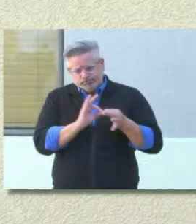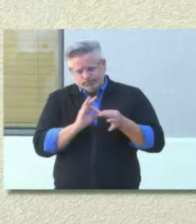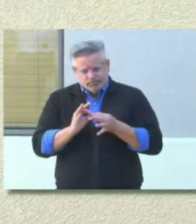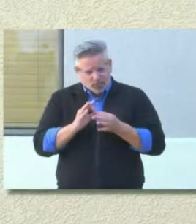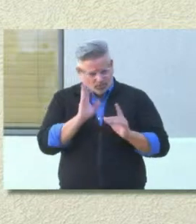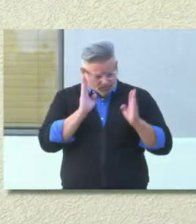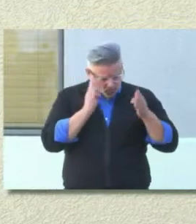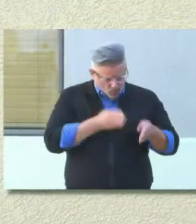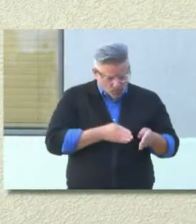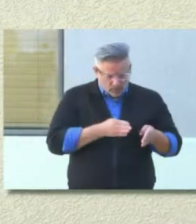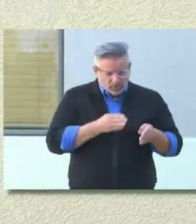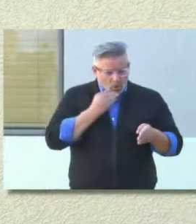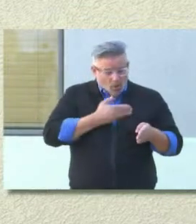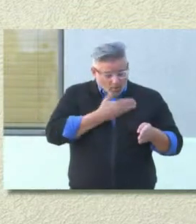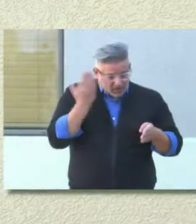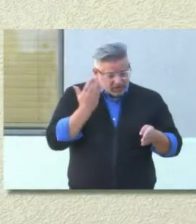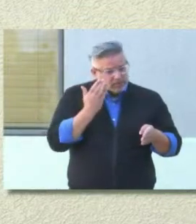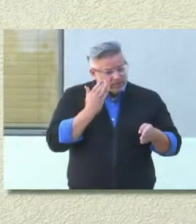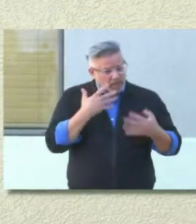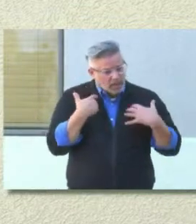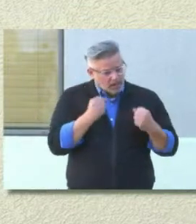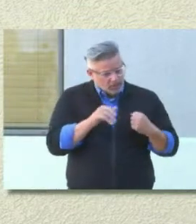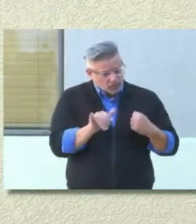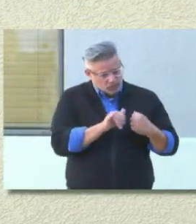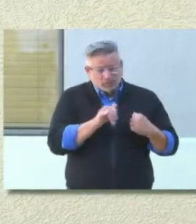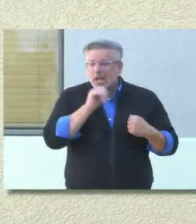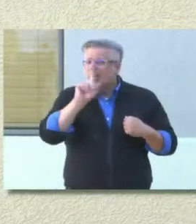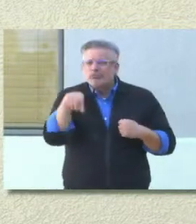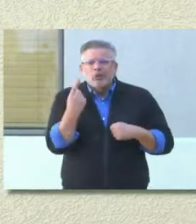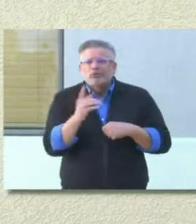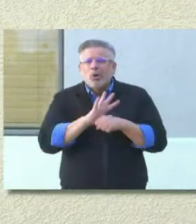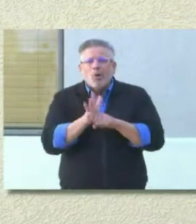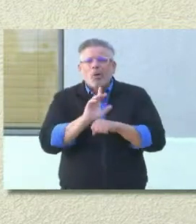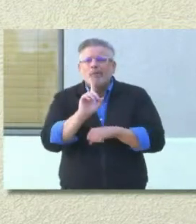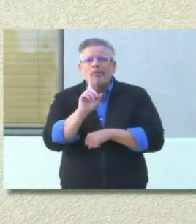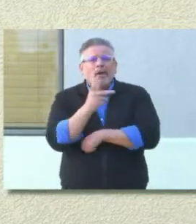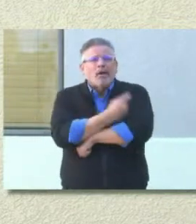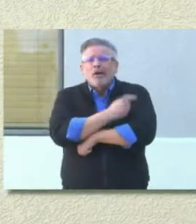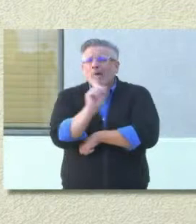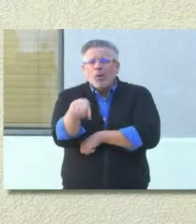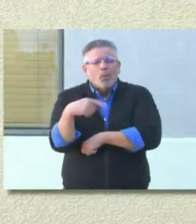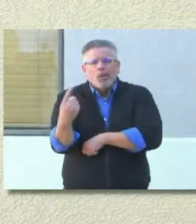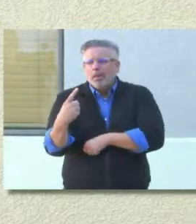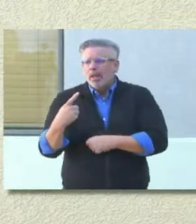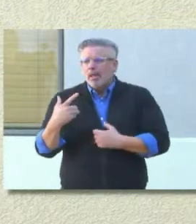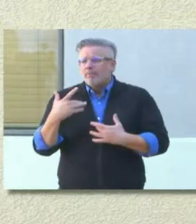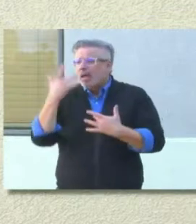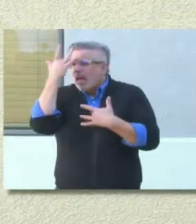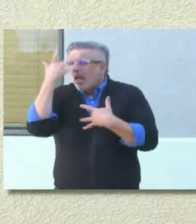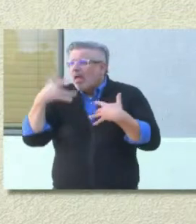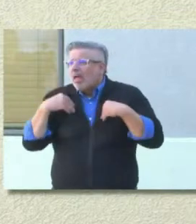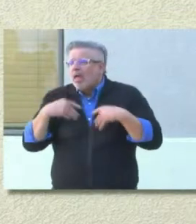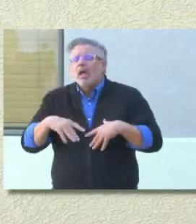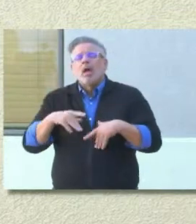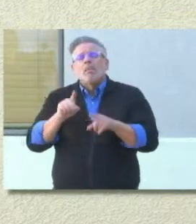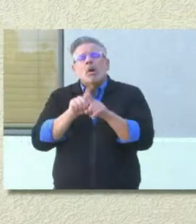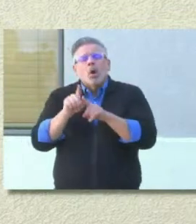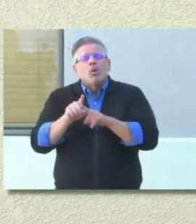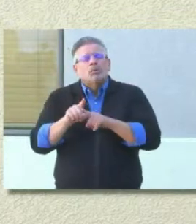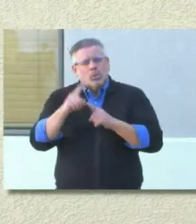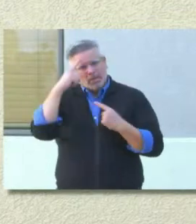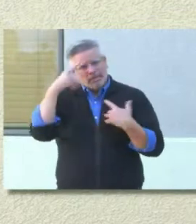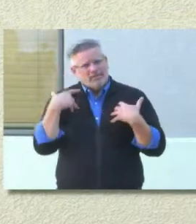needs of those who are experiencing homelessness, not just when it comes to COVID, not just when it comes to physical ailments, but also those behavioral